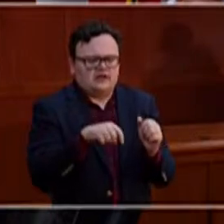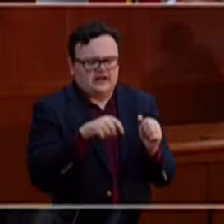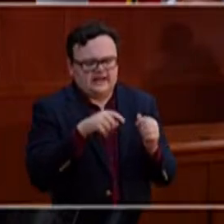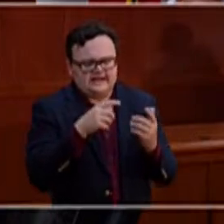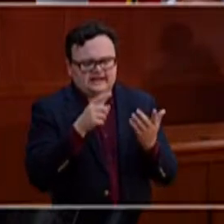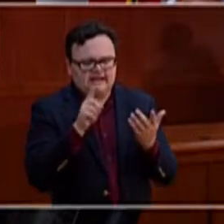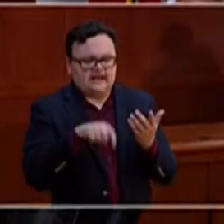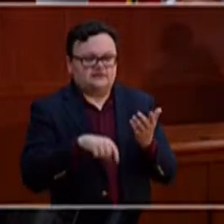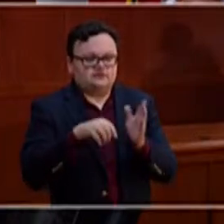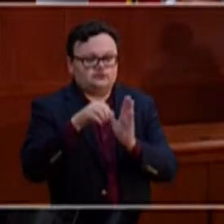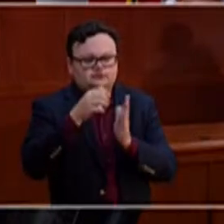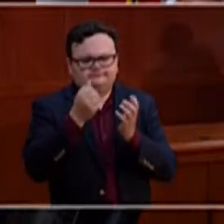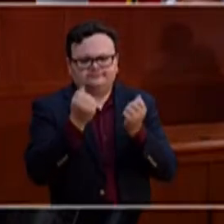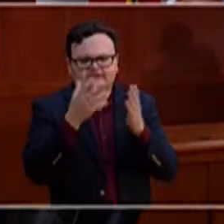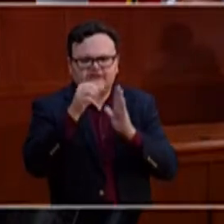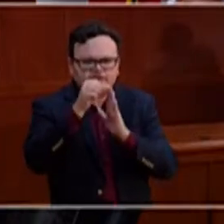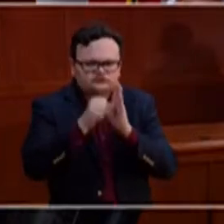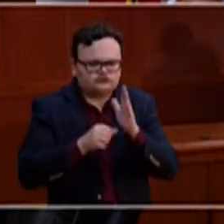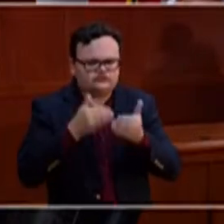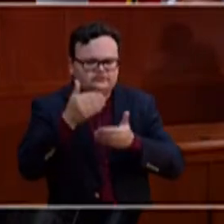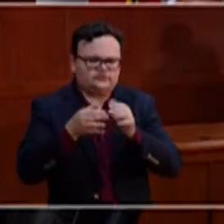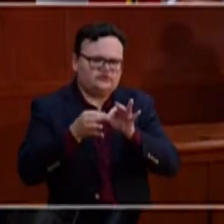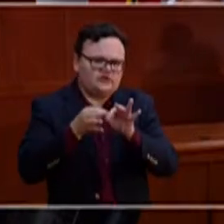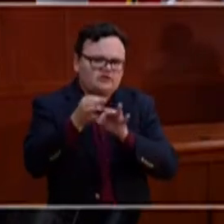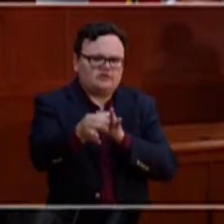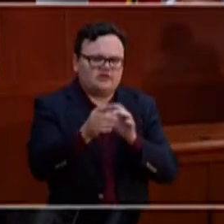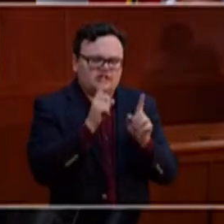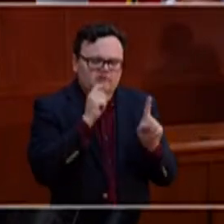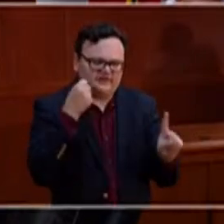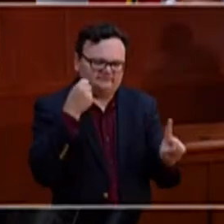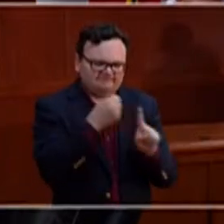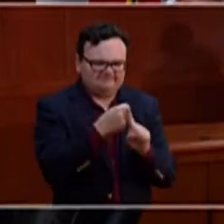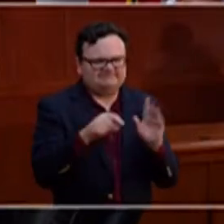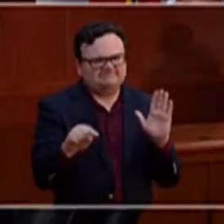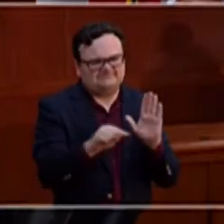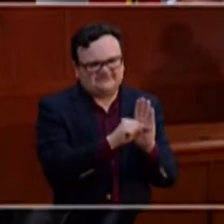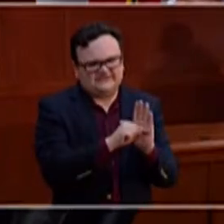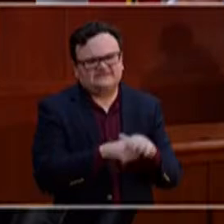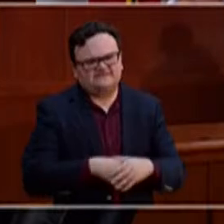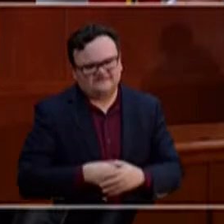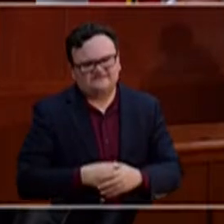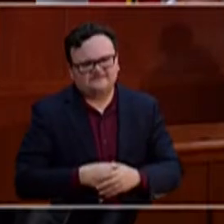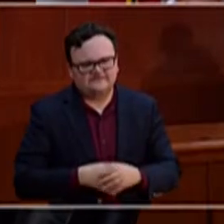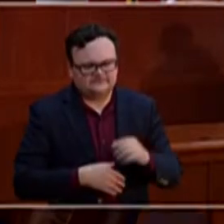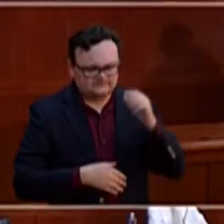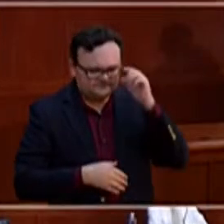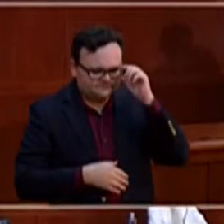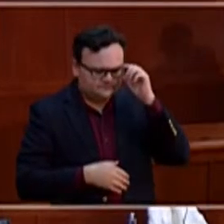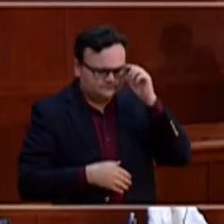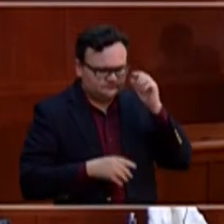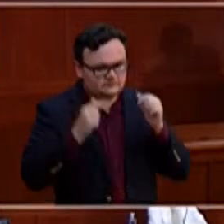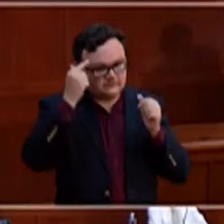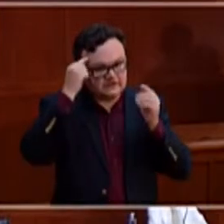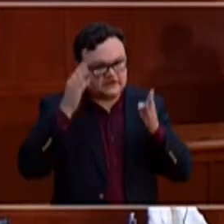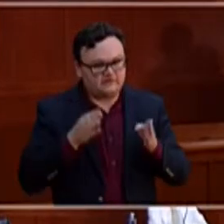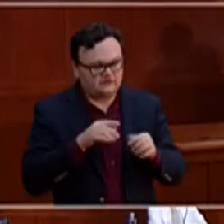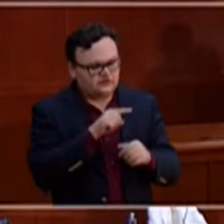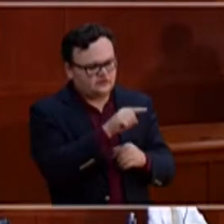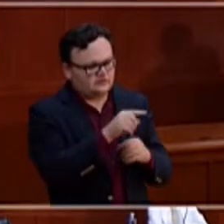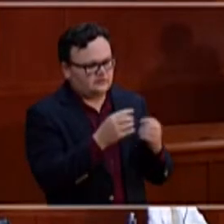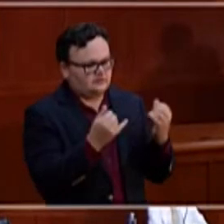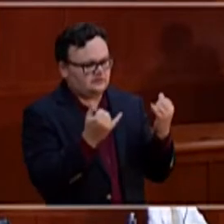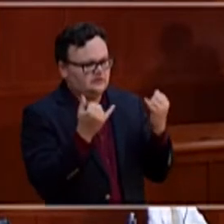that certainly had a really negative effect on them. And then this would be typically the low season